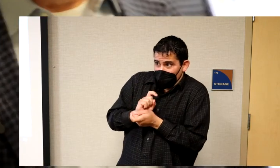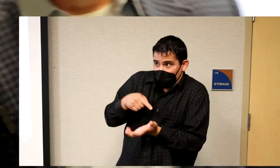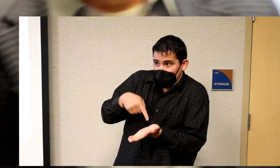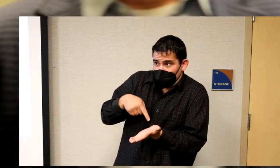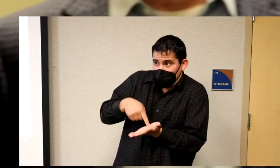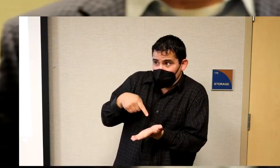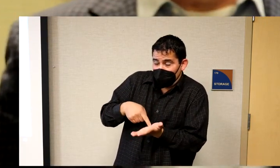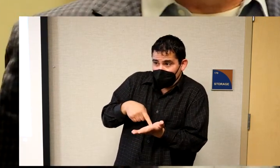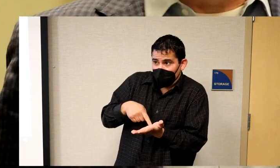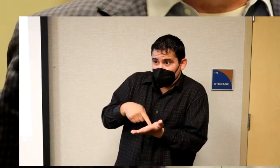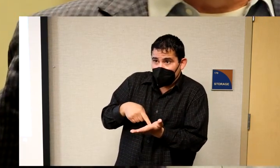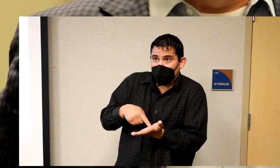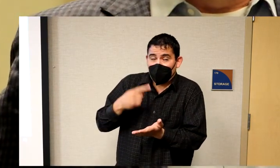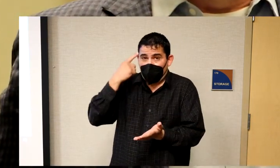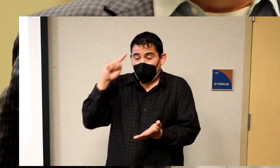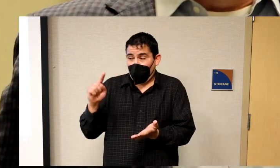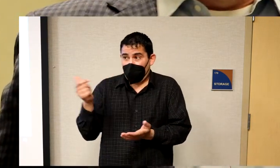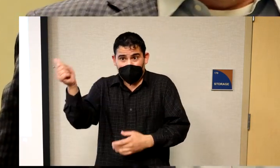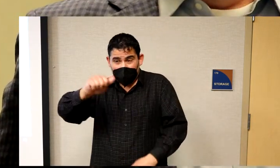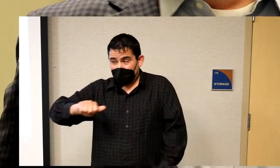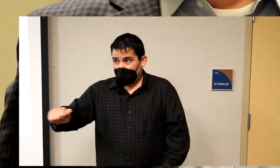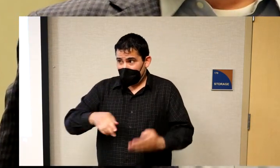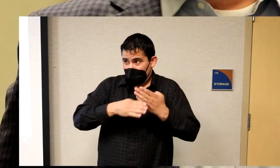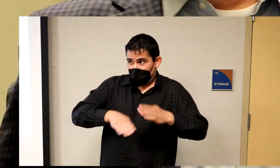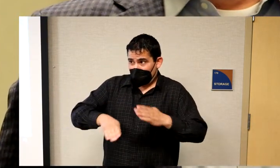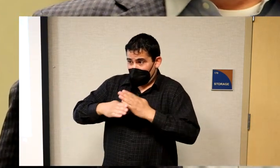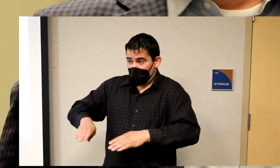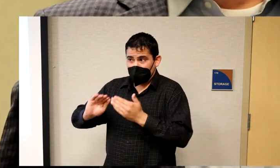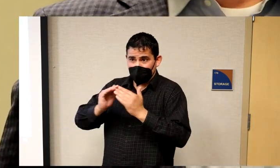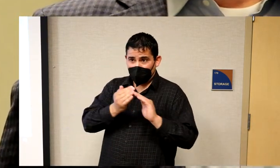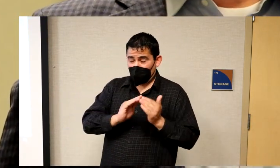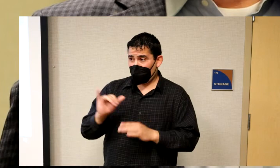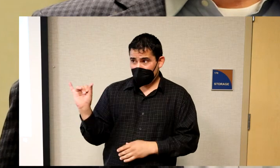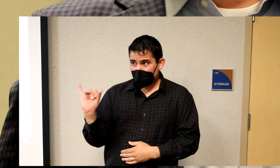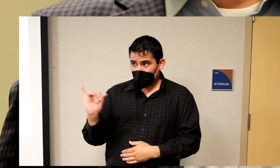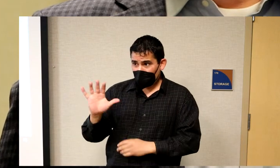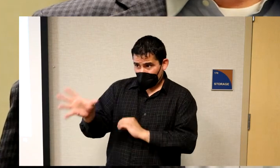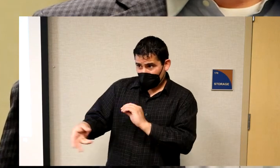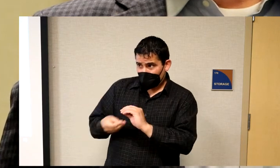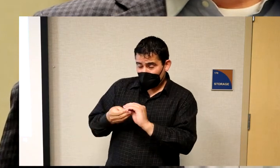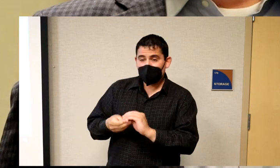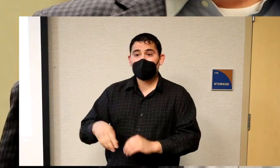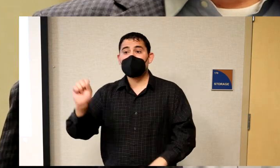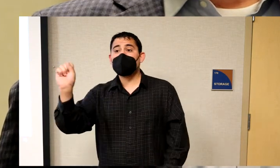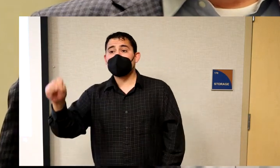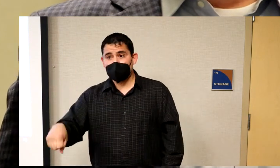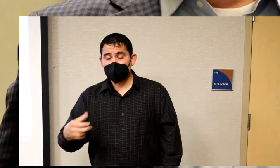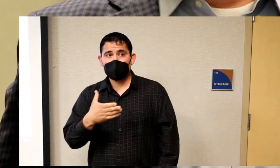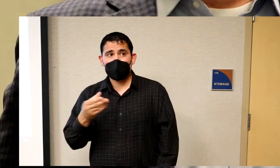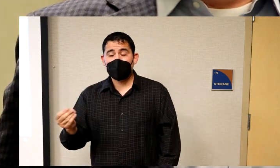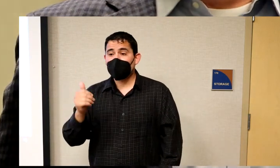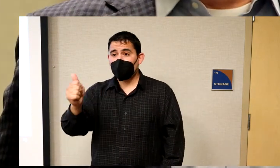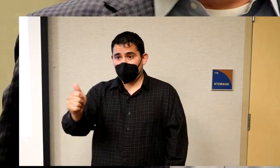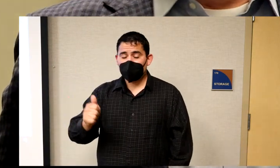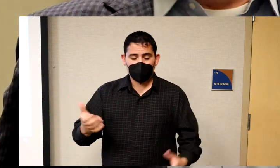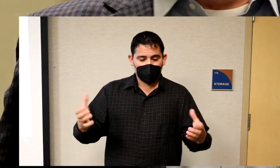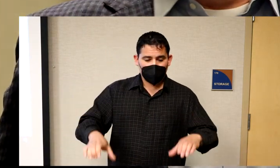eliminate any split communities or to... We're going to try, and that also would give you a chance to look at it and say,